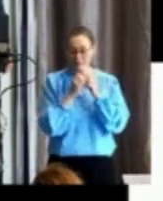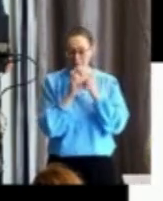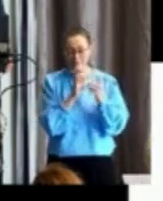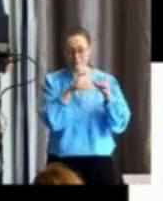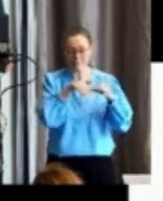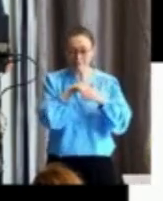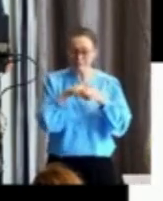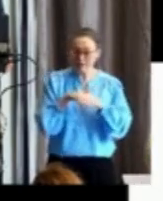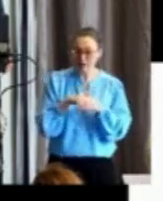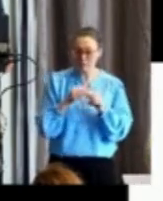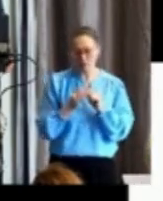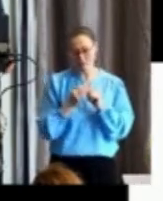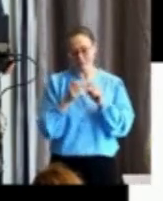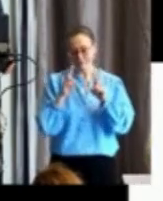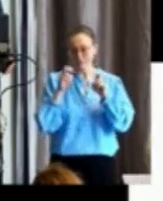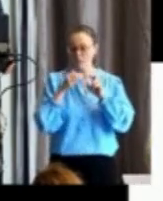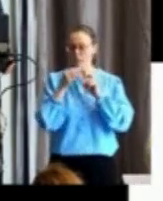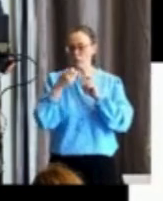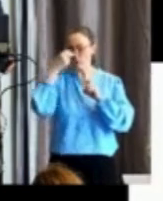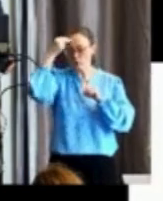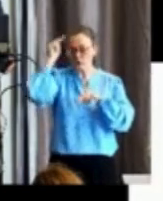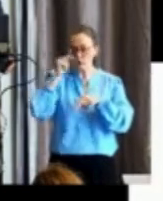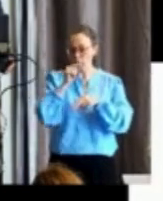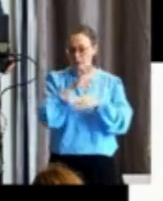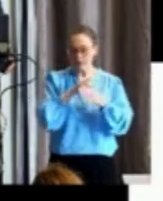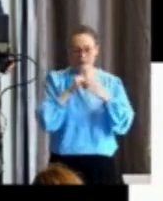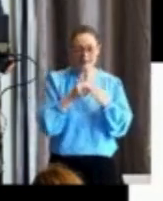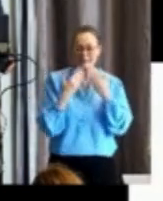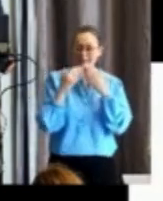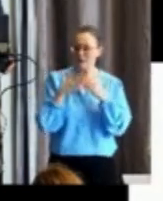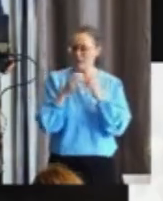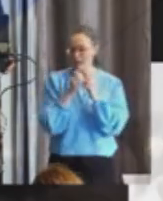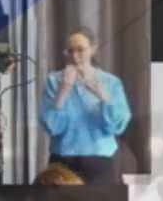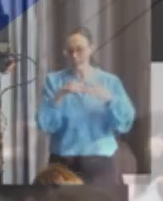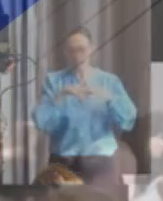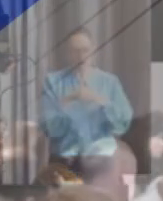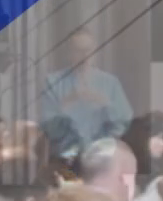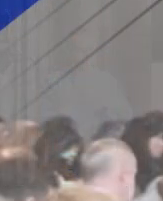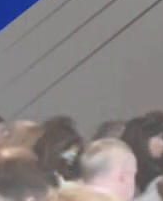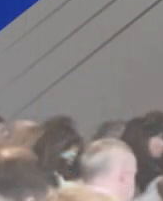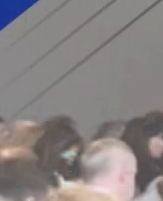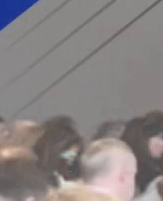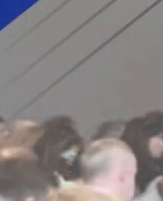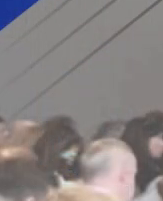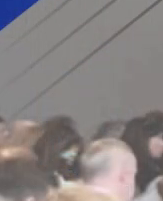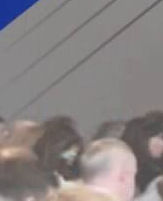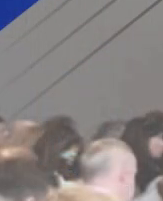the study, and then everyone else that helped out with the project and the analysis.